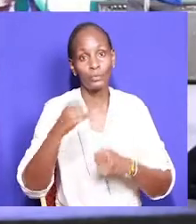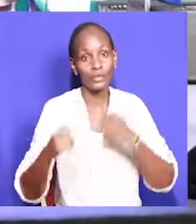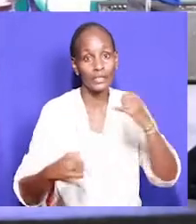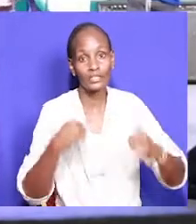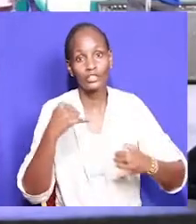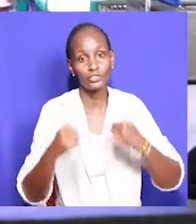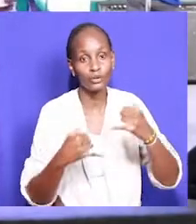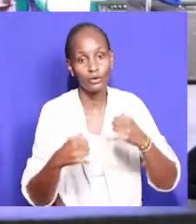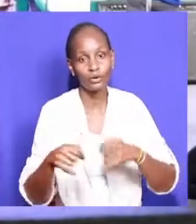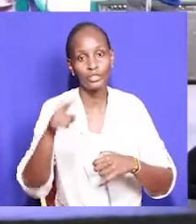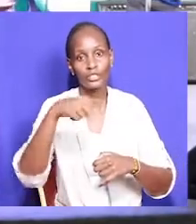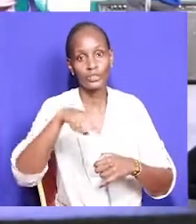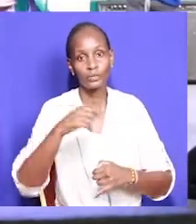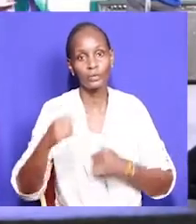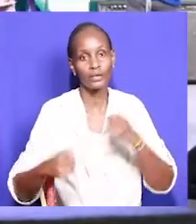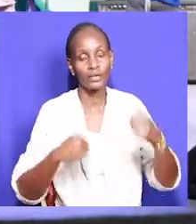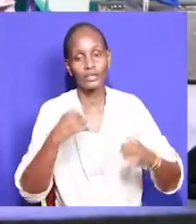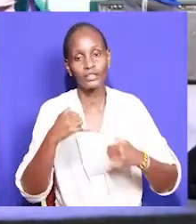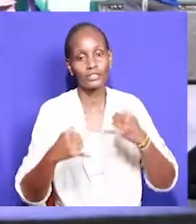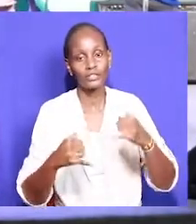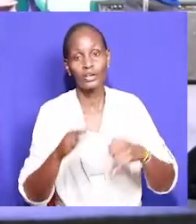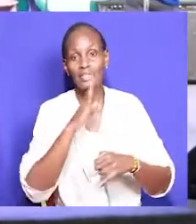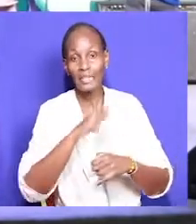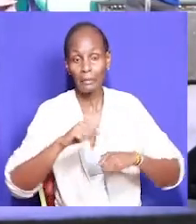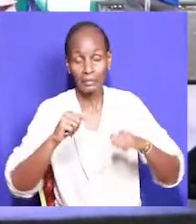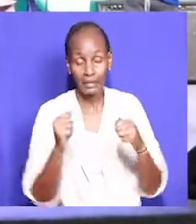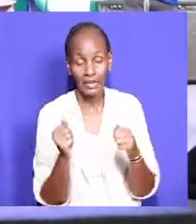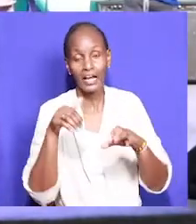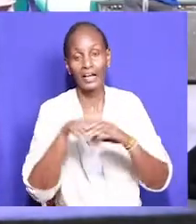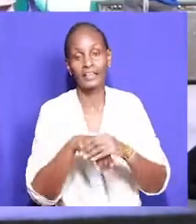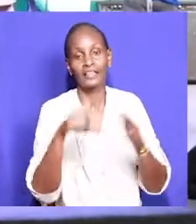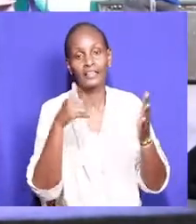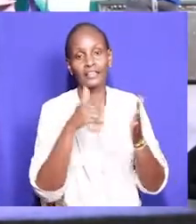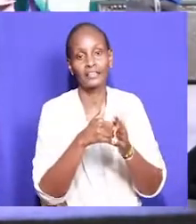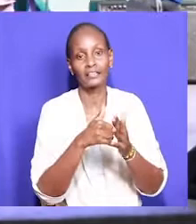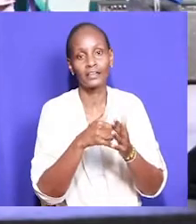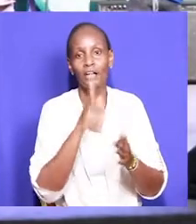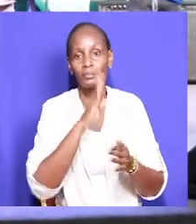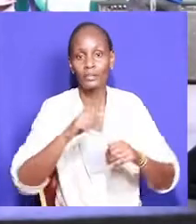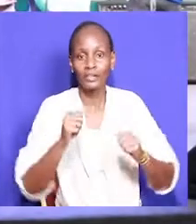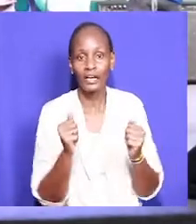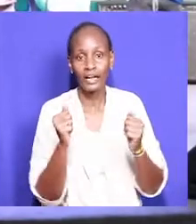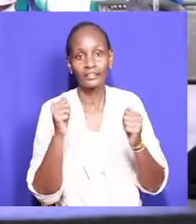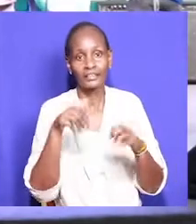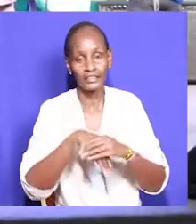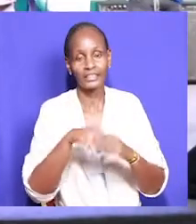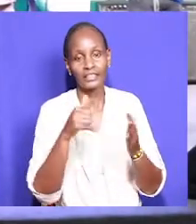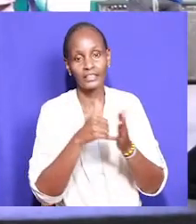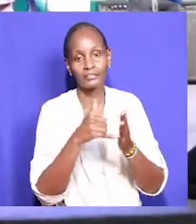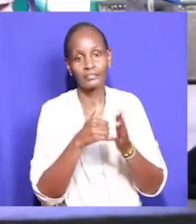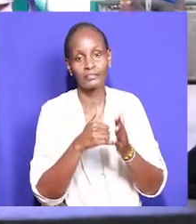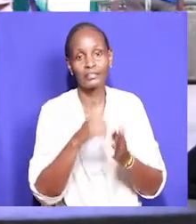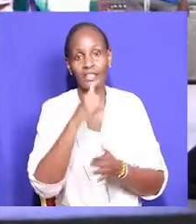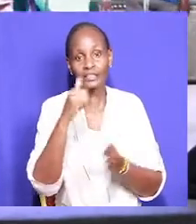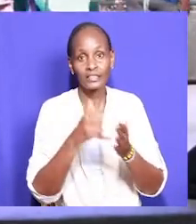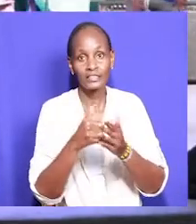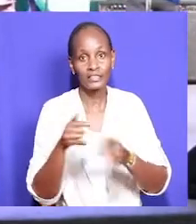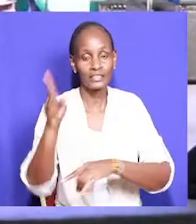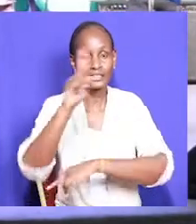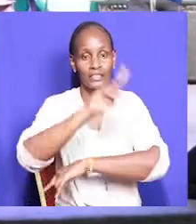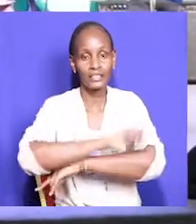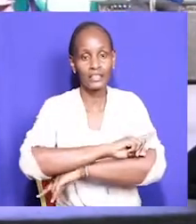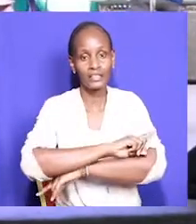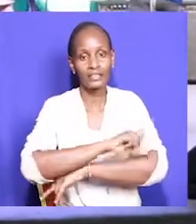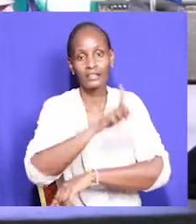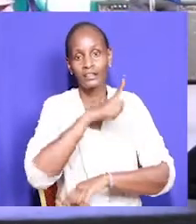made. We will rejoice and be glad in it, and be glad in it. This